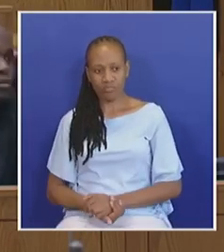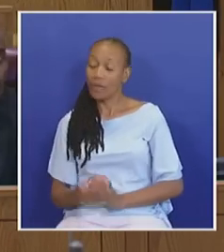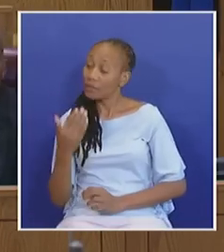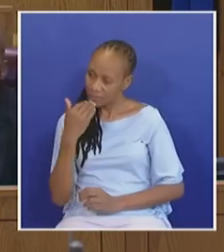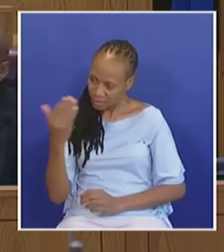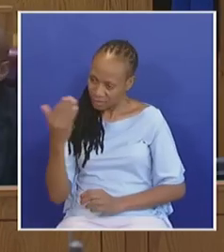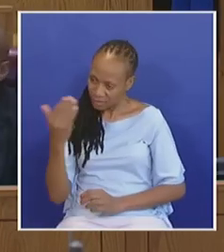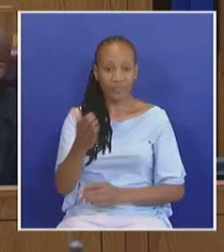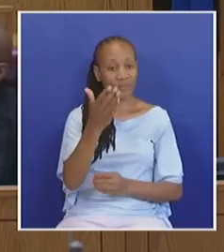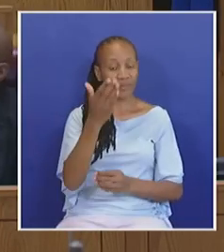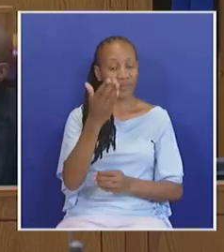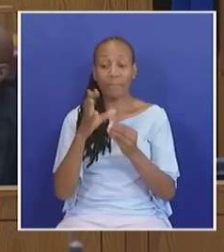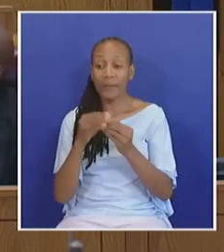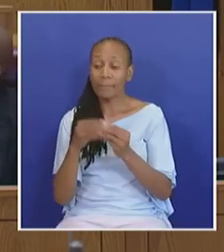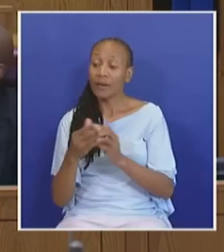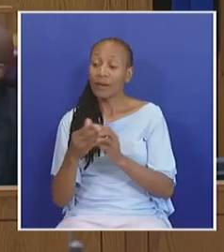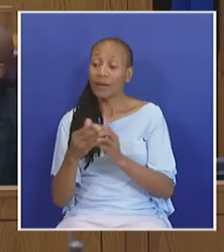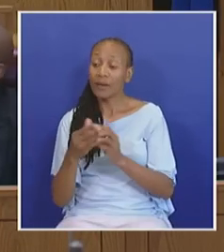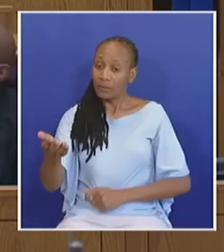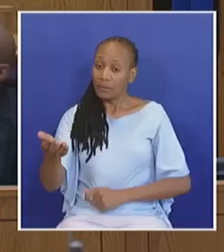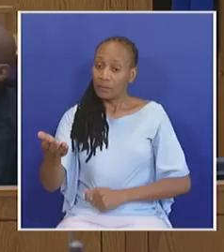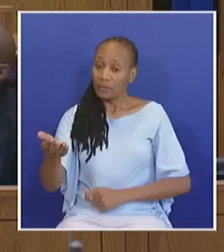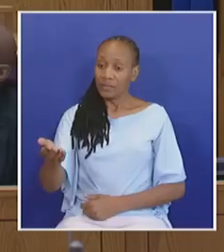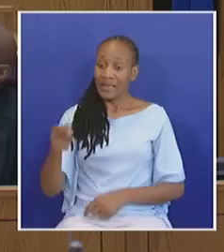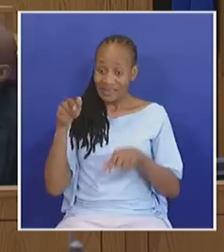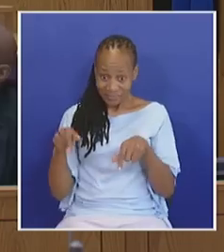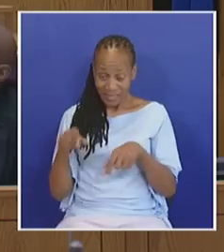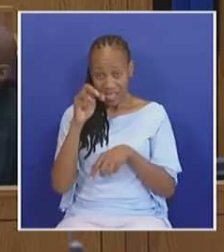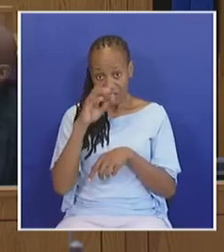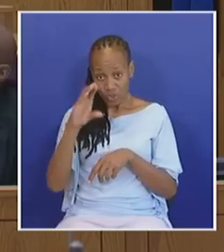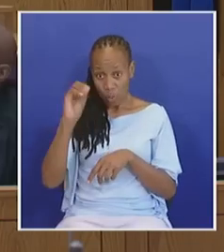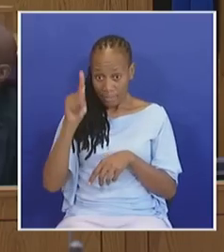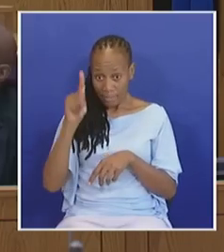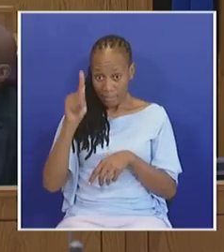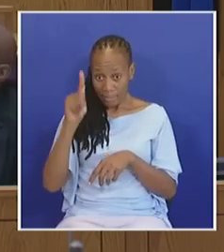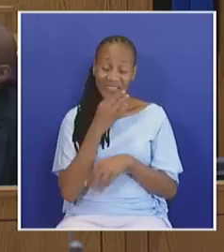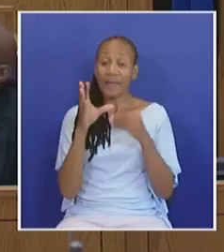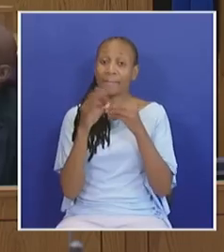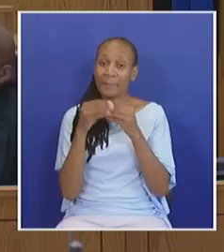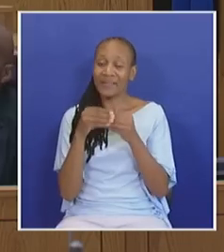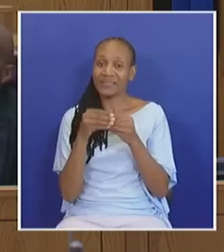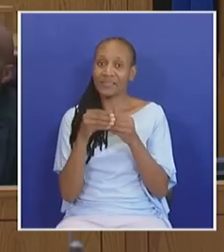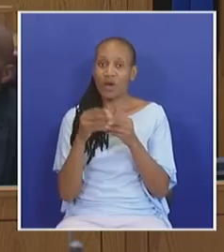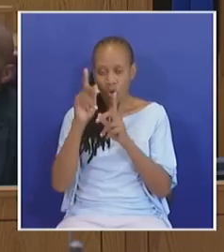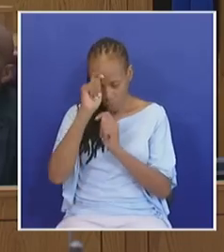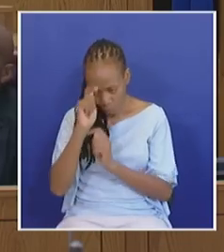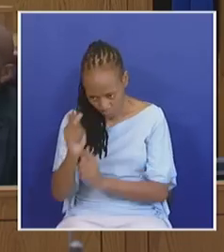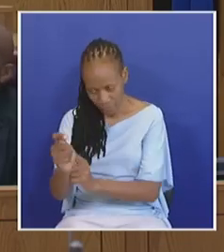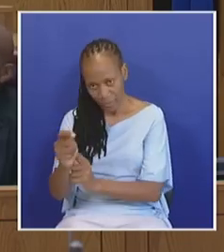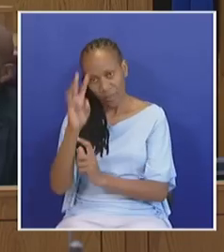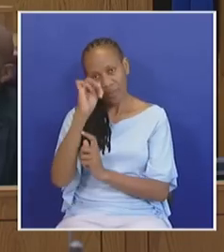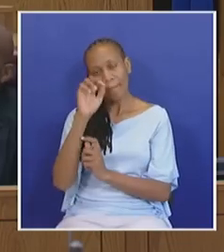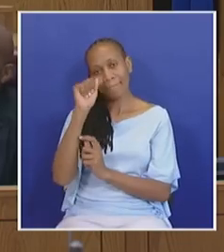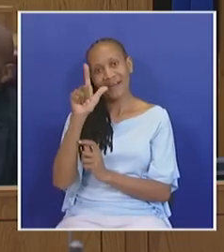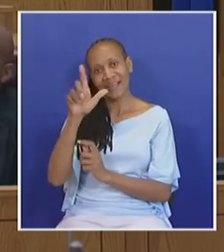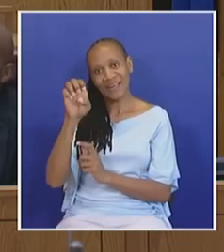Engelbrecht, in this house, it will be the Honorable Malema. That is how all members of parliament are recognized. Please take your seat,